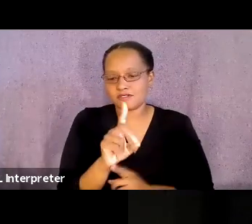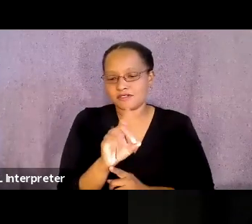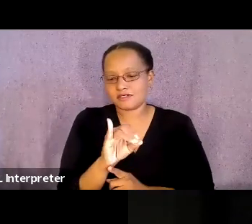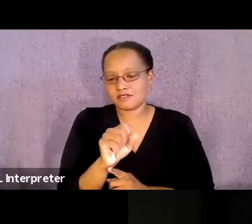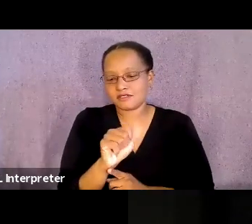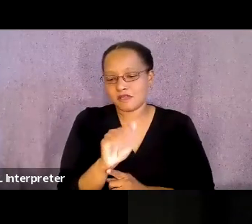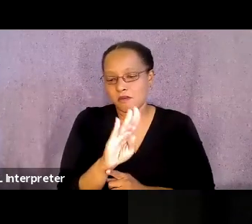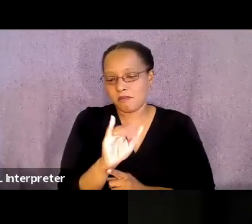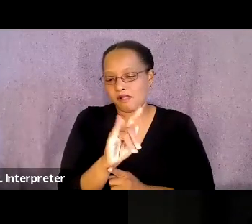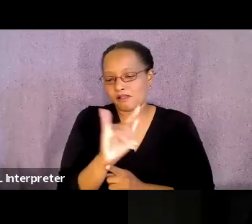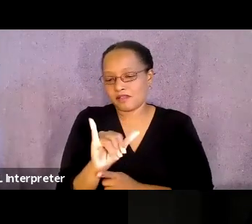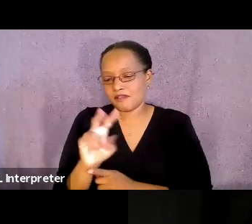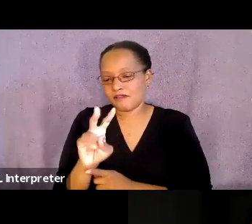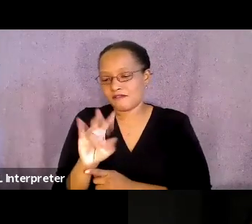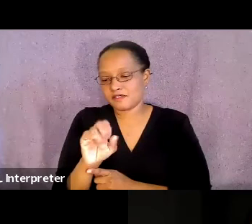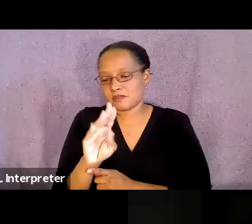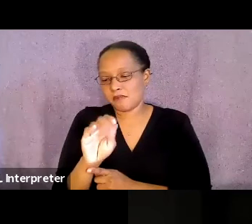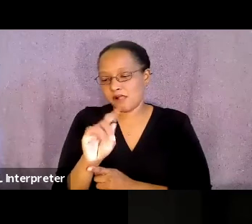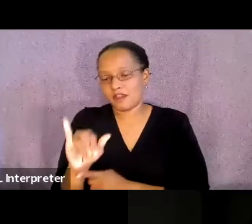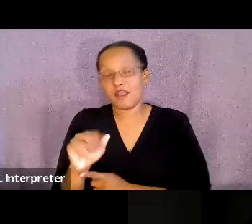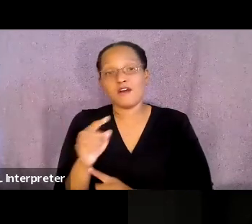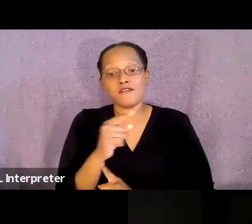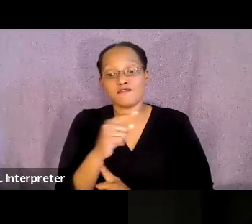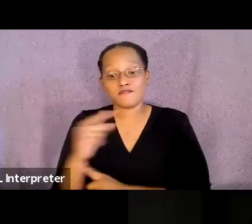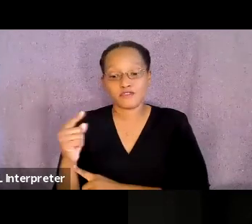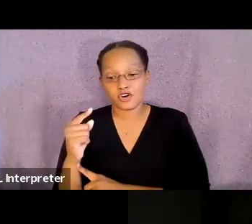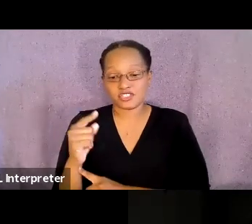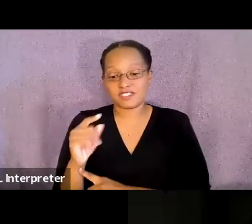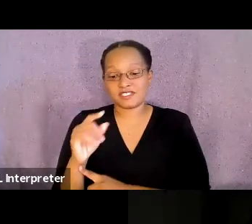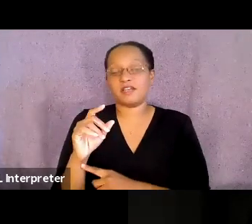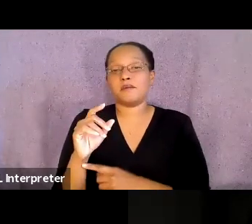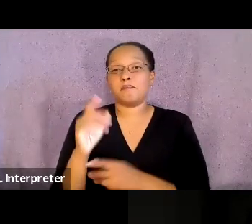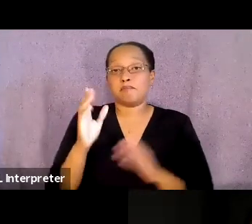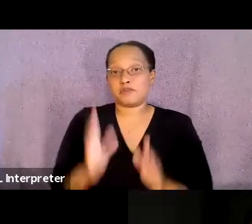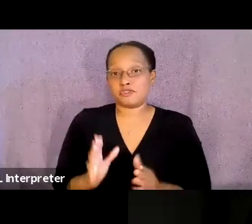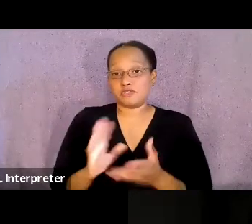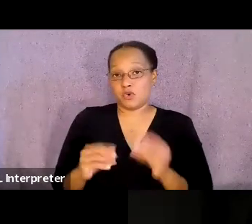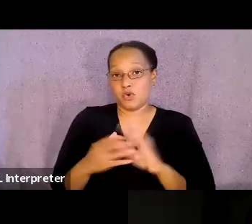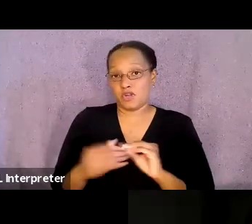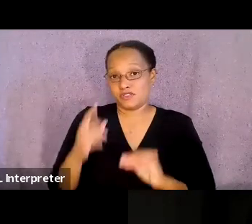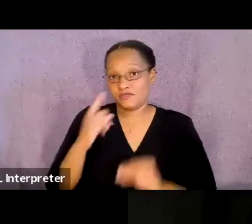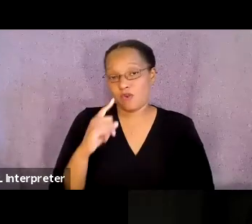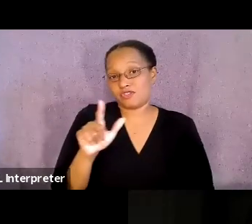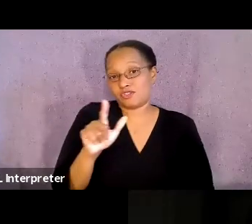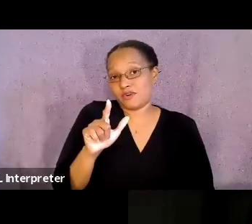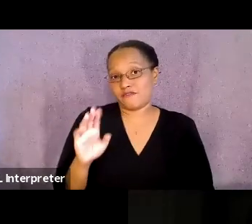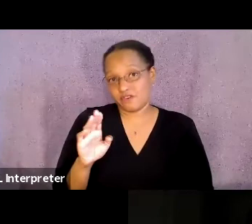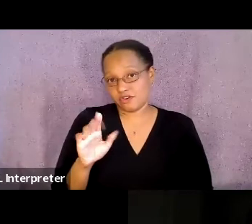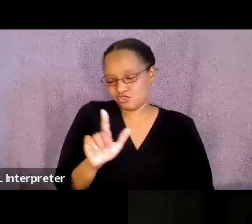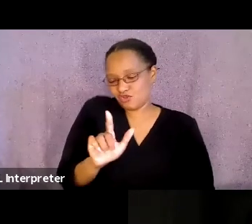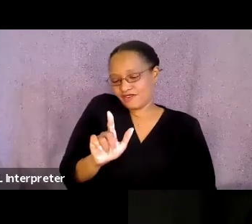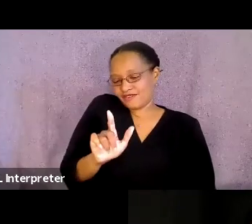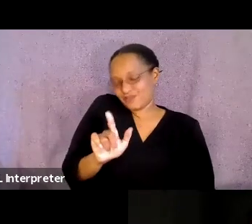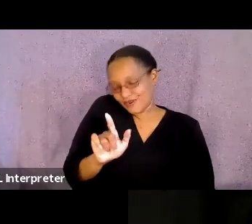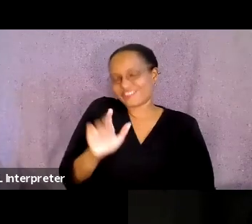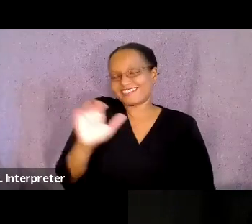First Person Stories from the 21st Century, which is published by Vintage Books that came